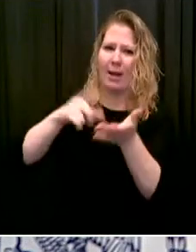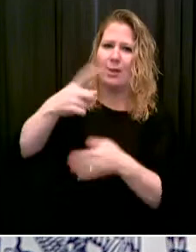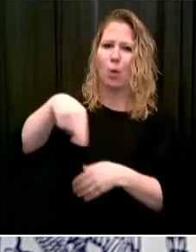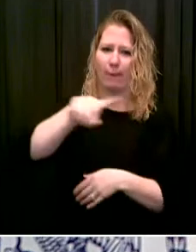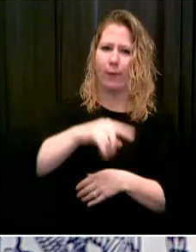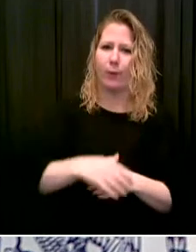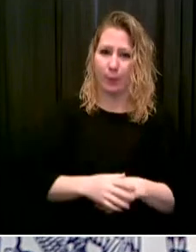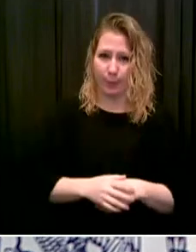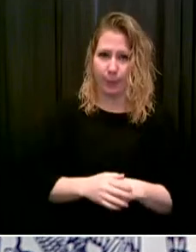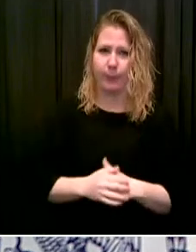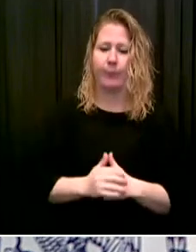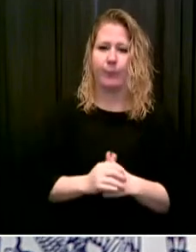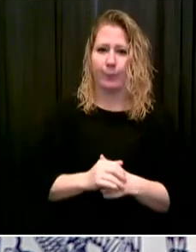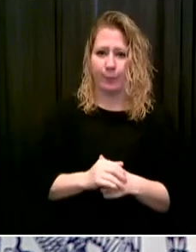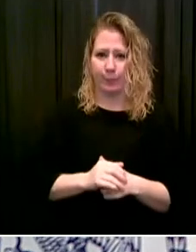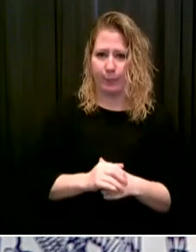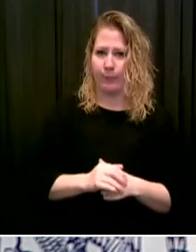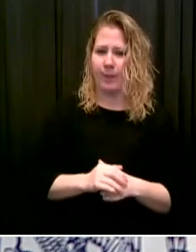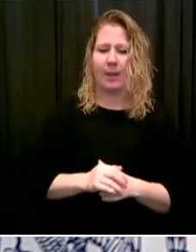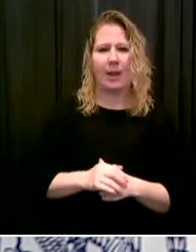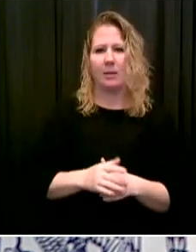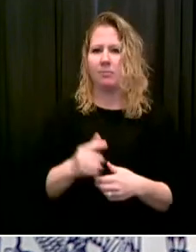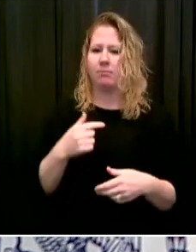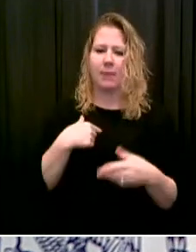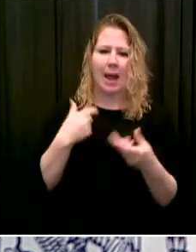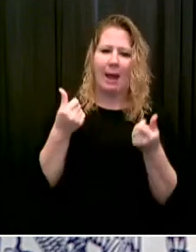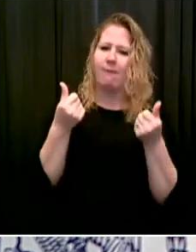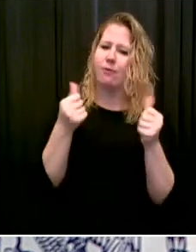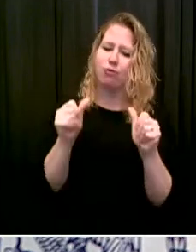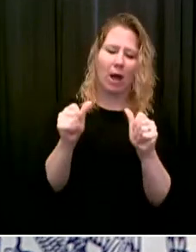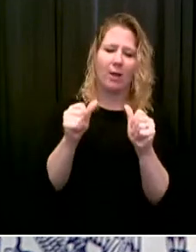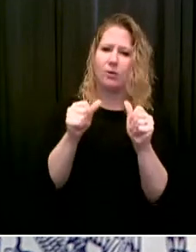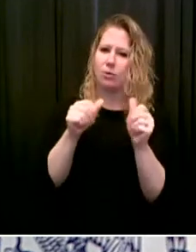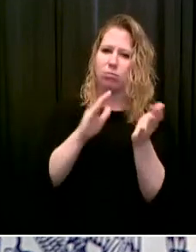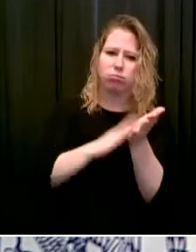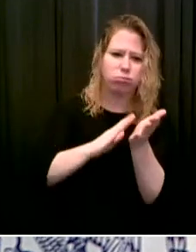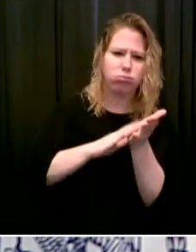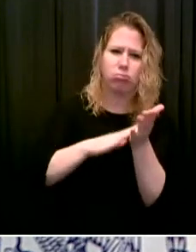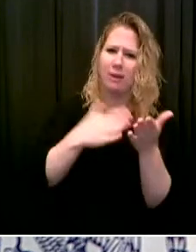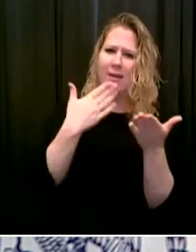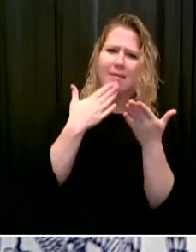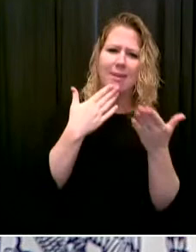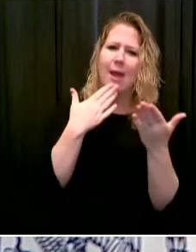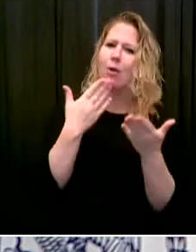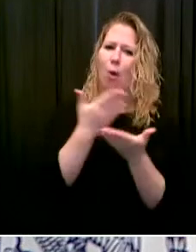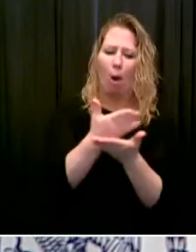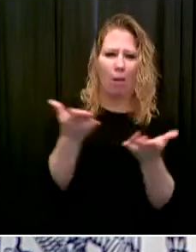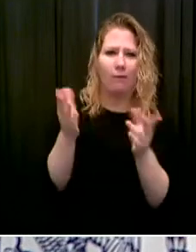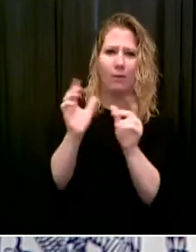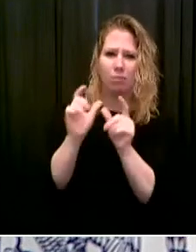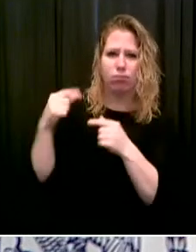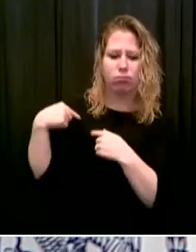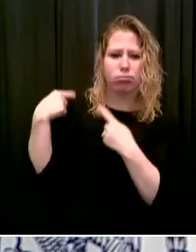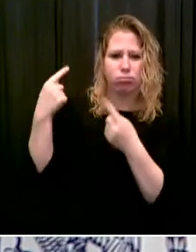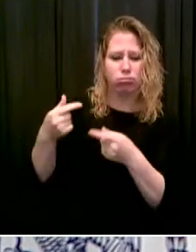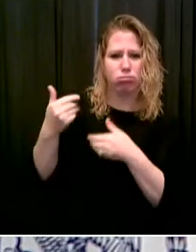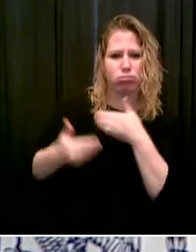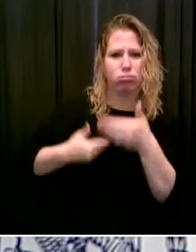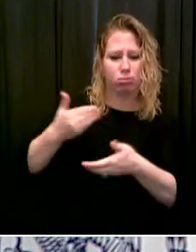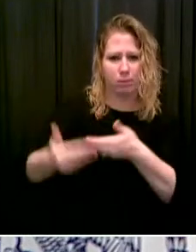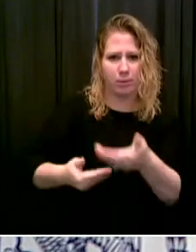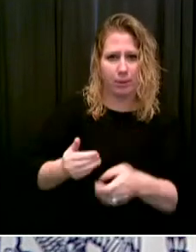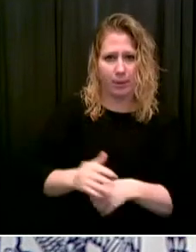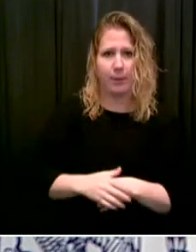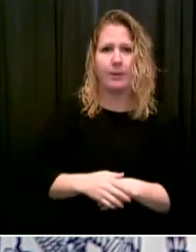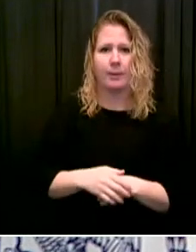tried to express thankfulness to journalists who have raised important issues that we need to address, things we didn't necessarily see playing out, that they heard from